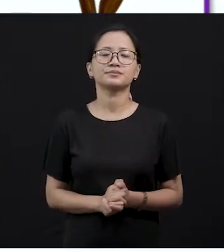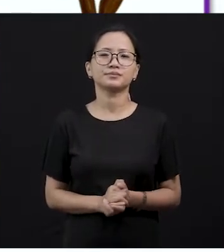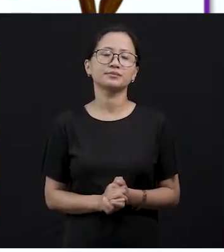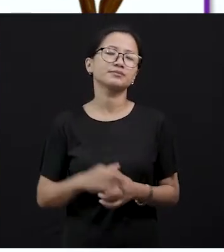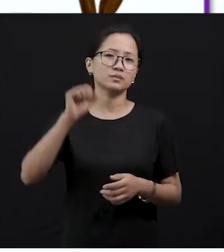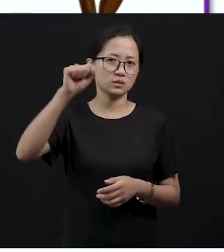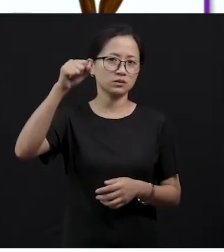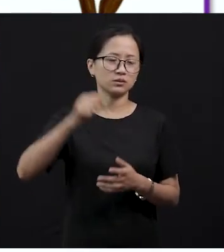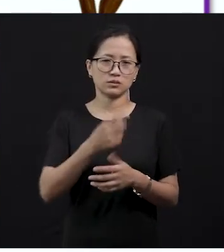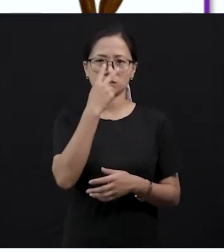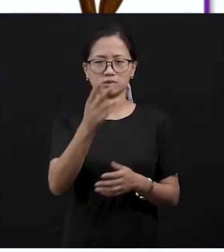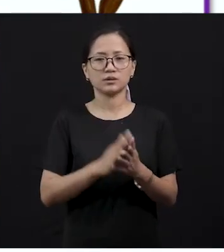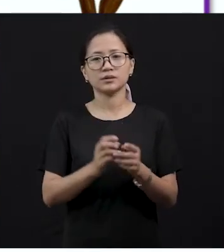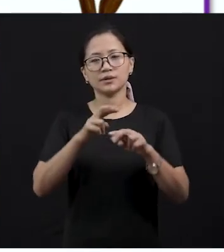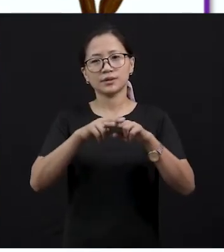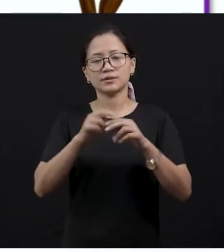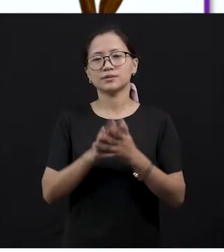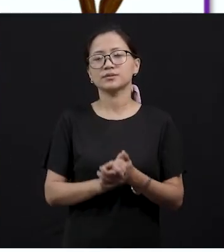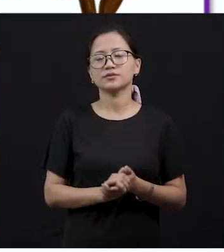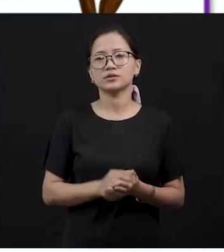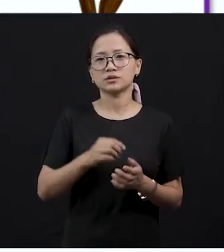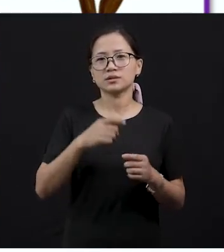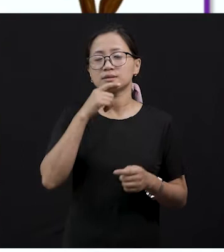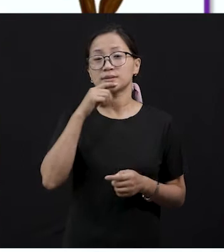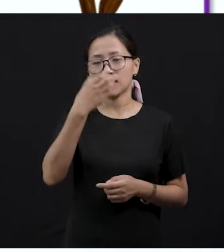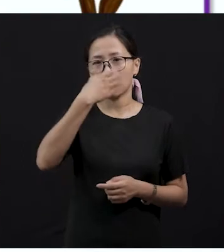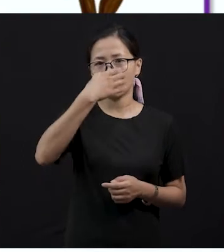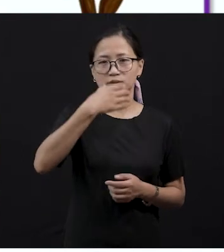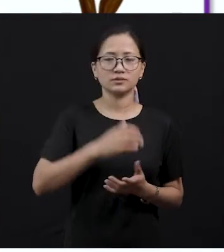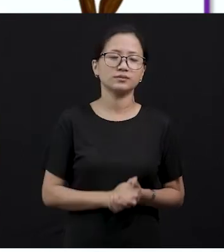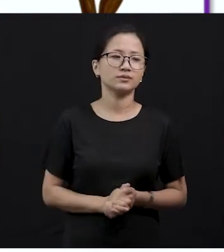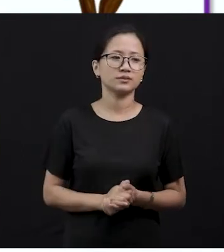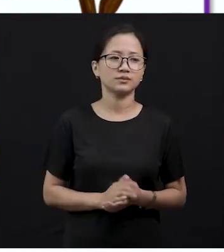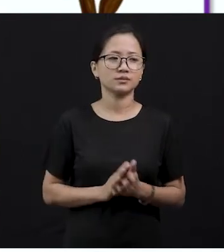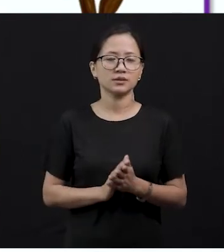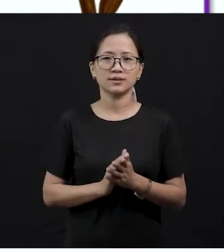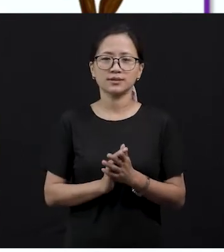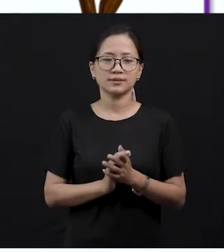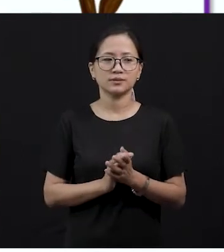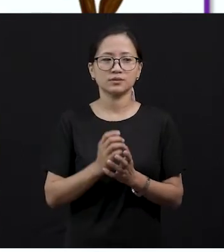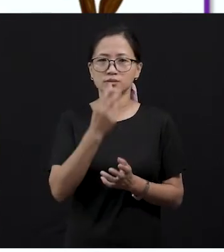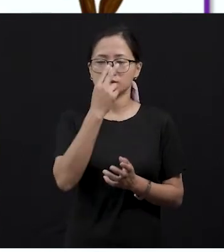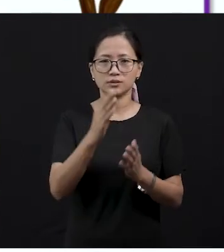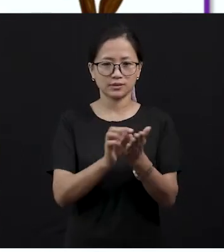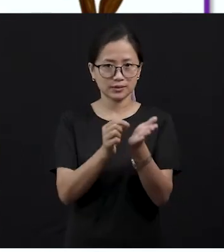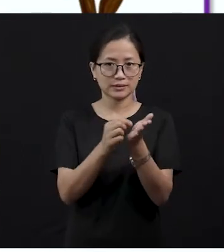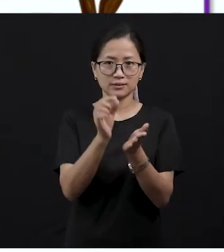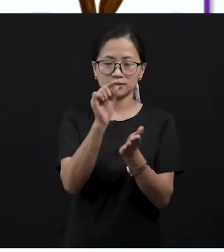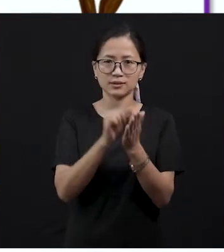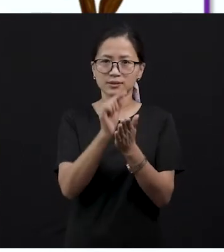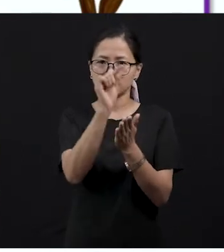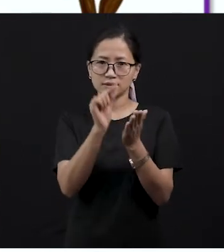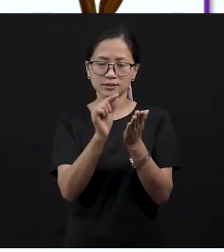This is an apple. An apple has seeds inside, right? So the seeds, you plant it,